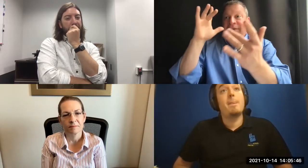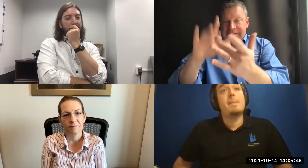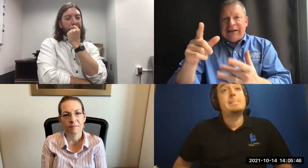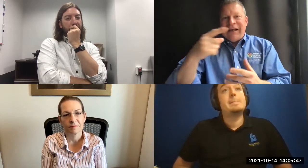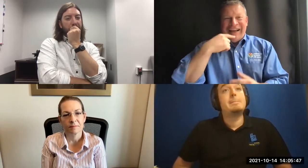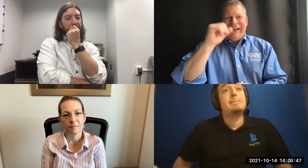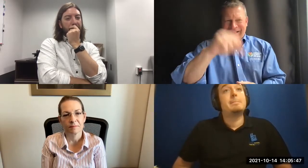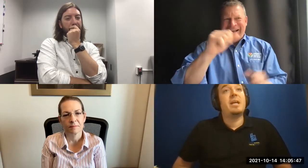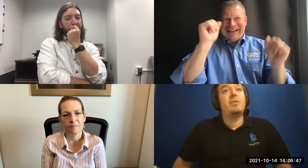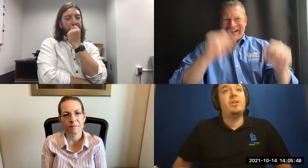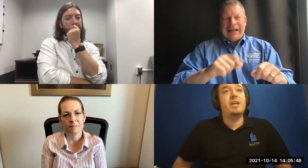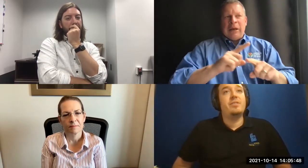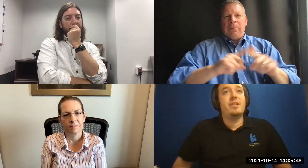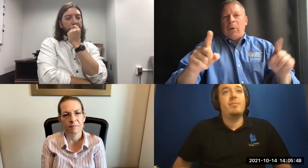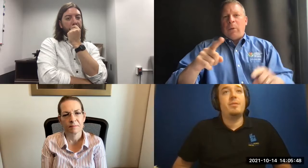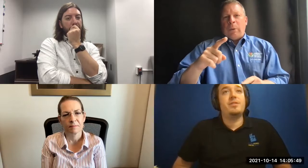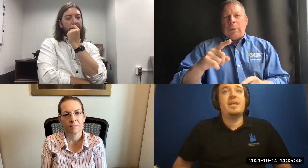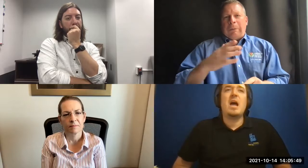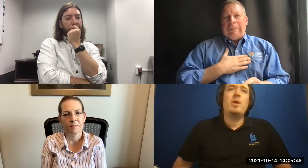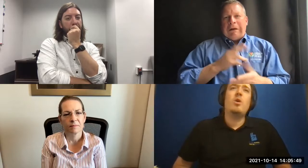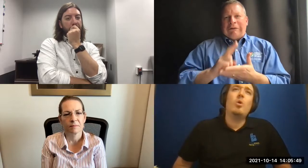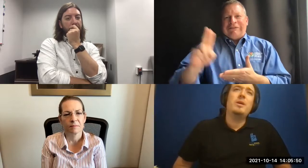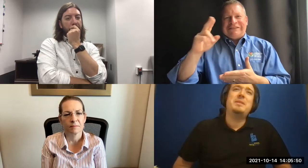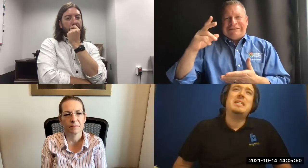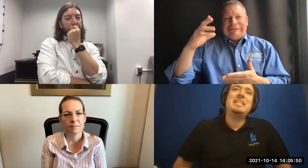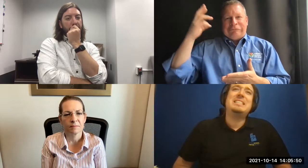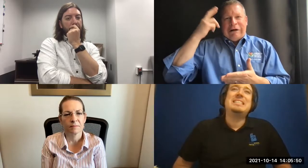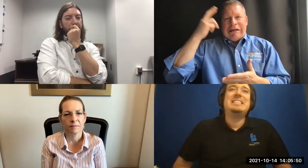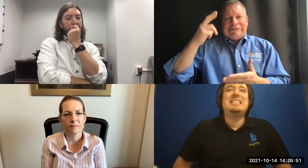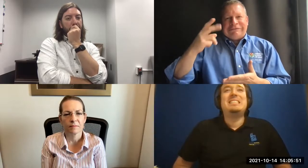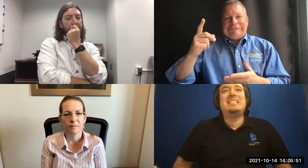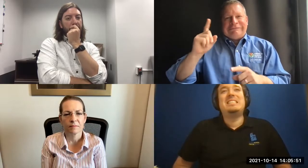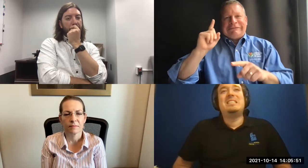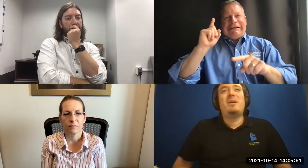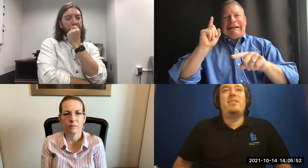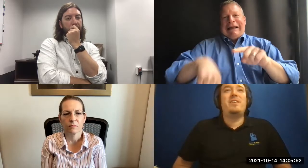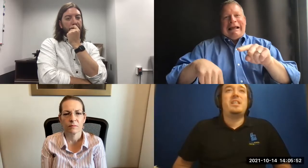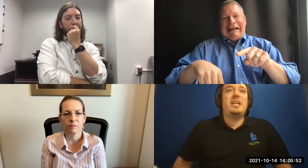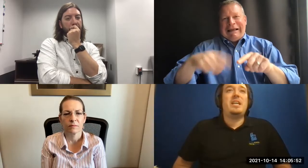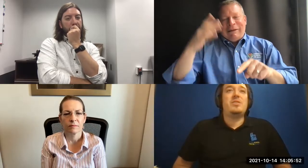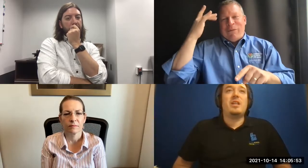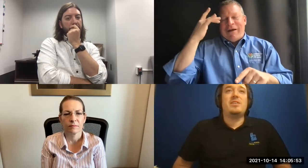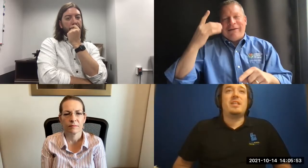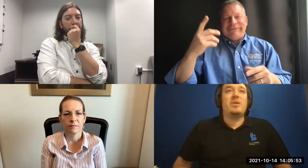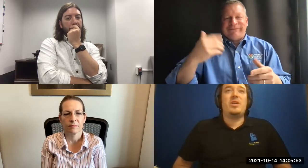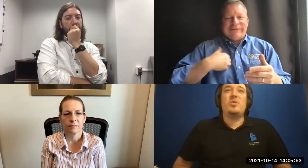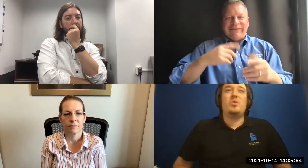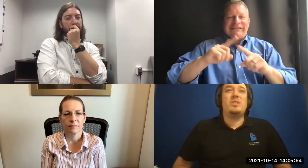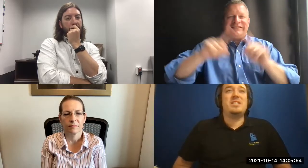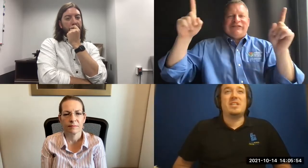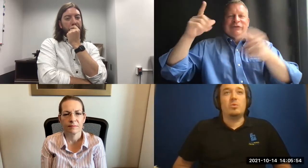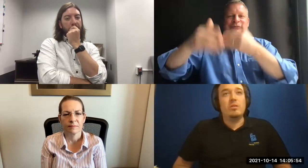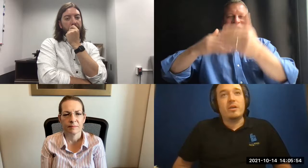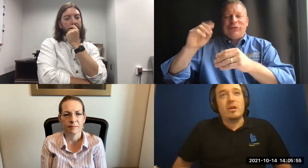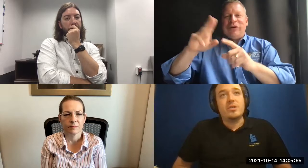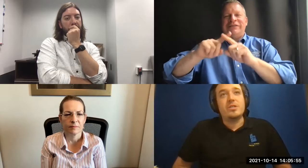universities. And in reaching out to them, they're saying, yeah, we can hold it, but my university is realizing that, you know,